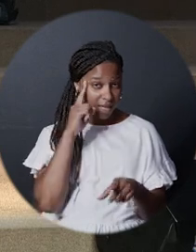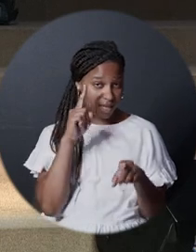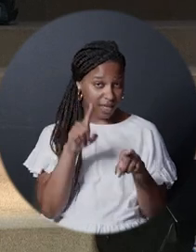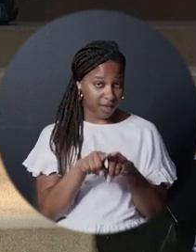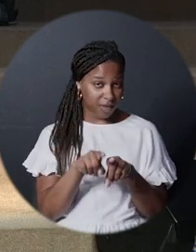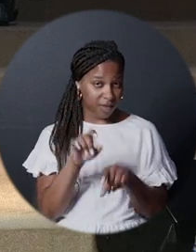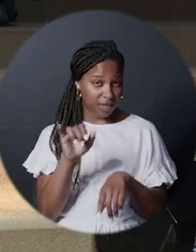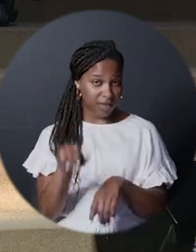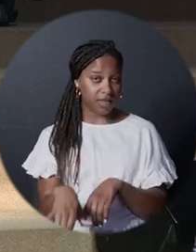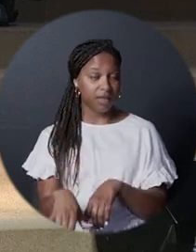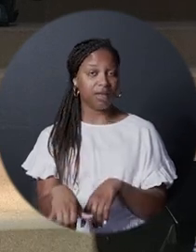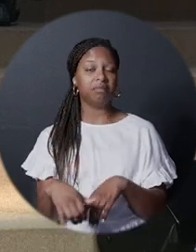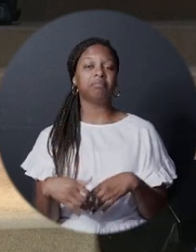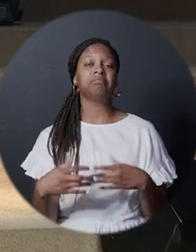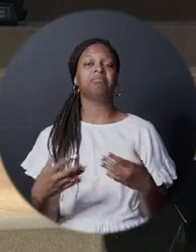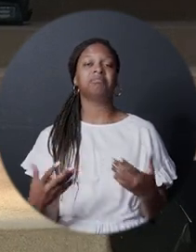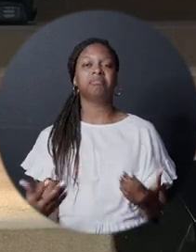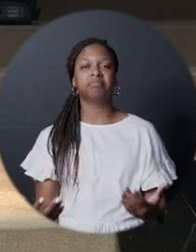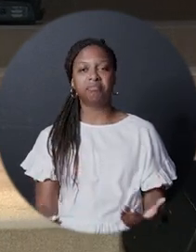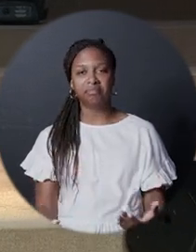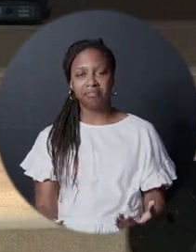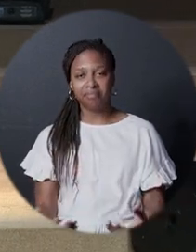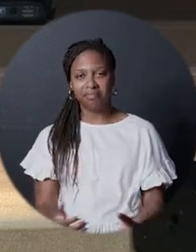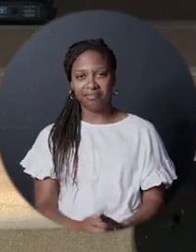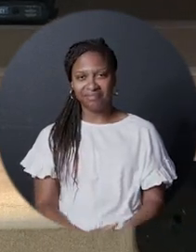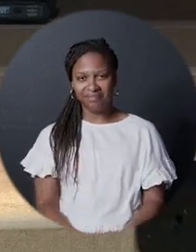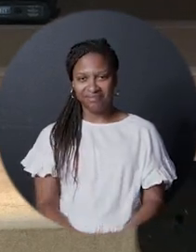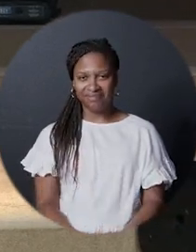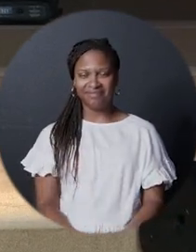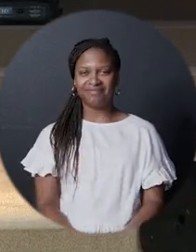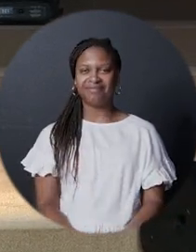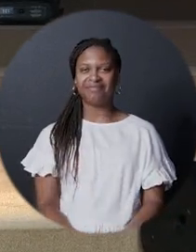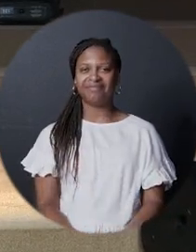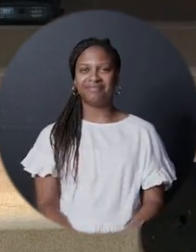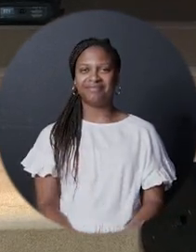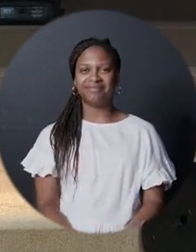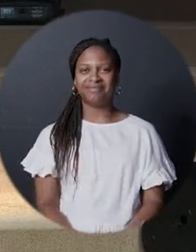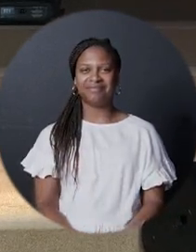The part I agree with that is,